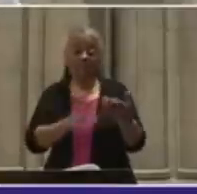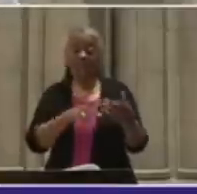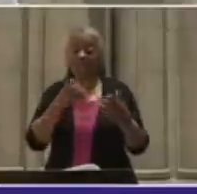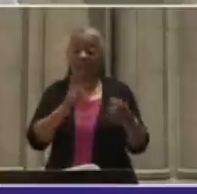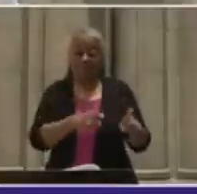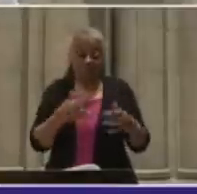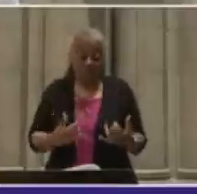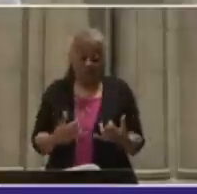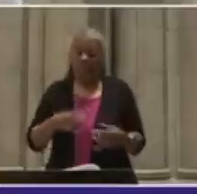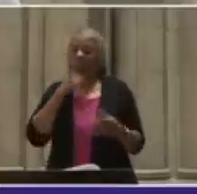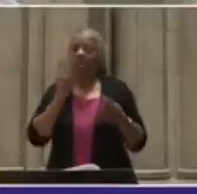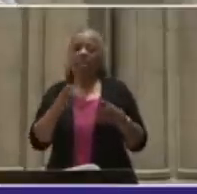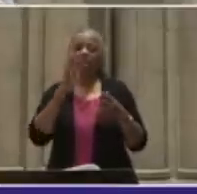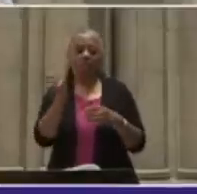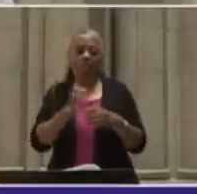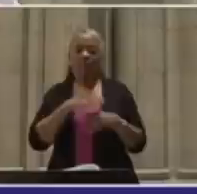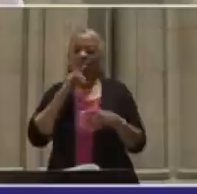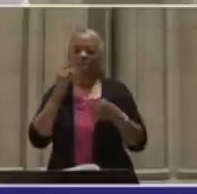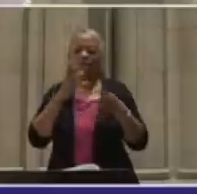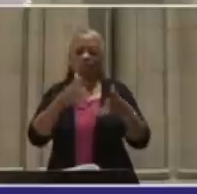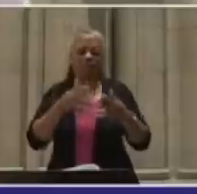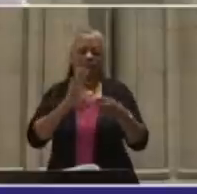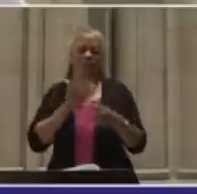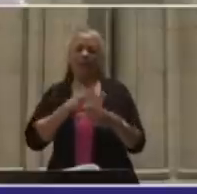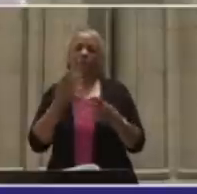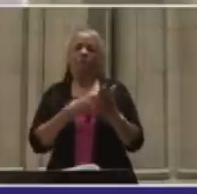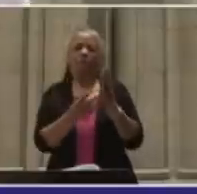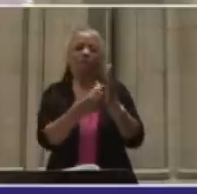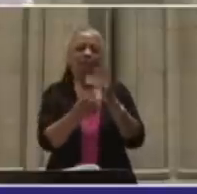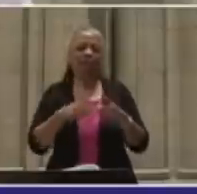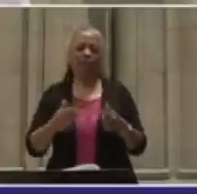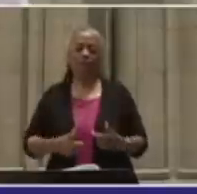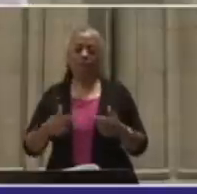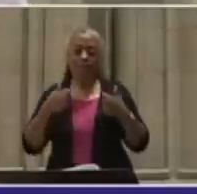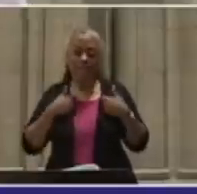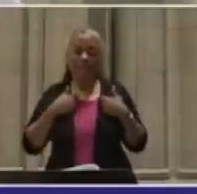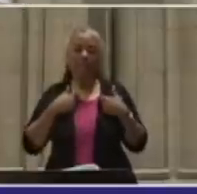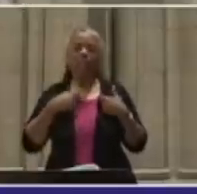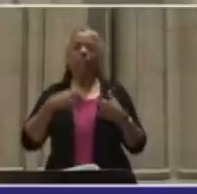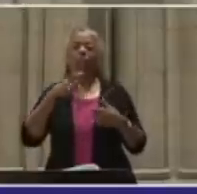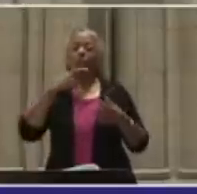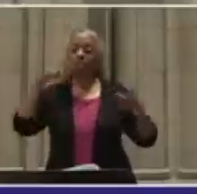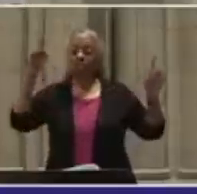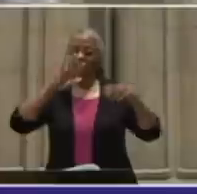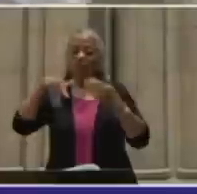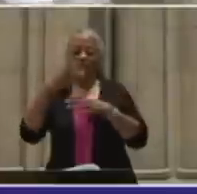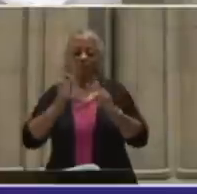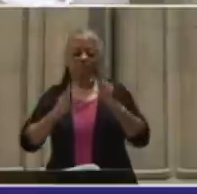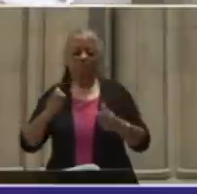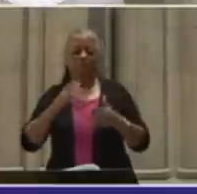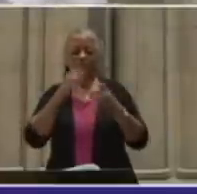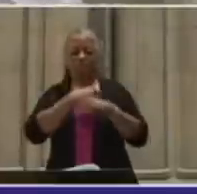present don't have to be. They are the results of our failure to live up to the creed that all people are created